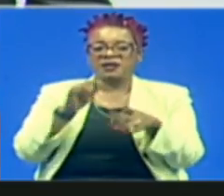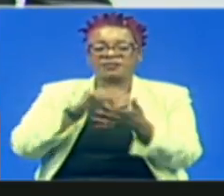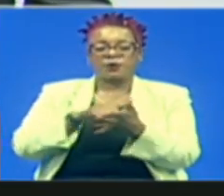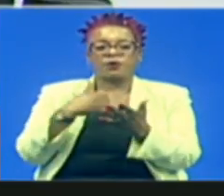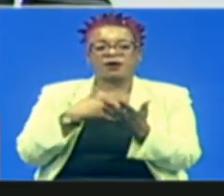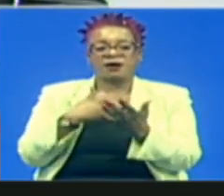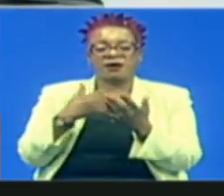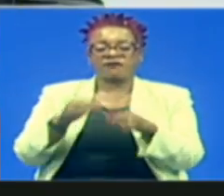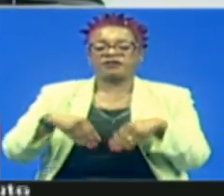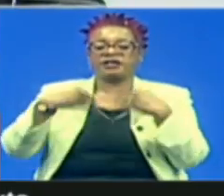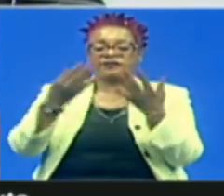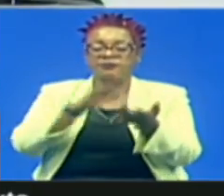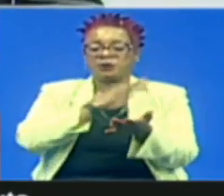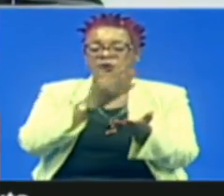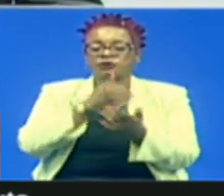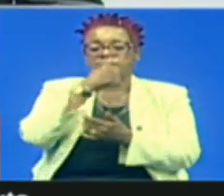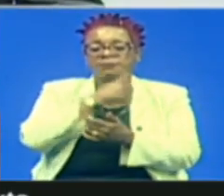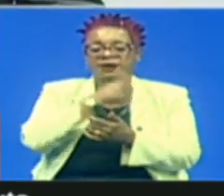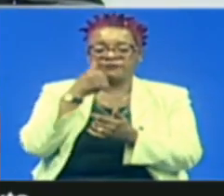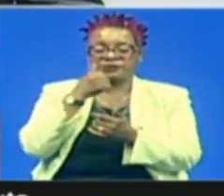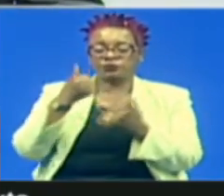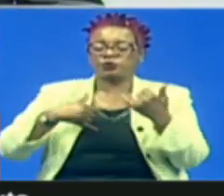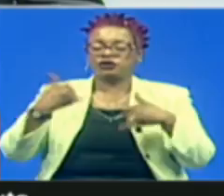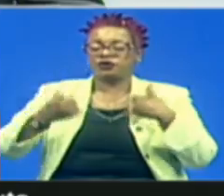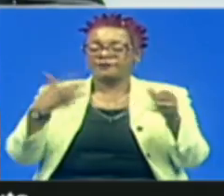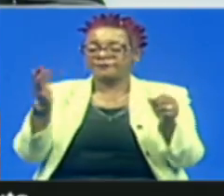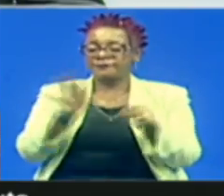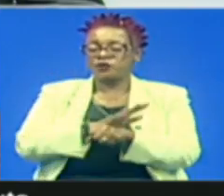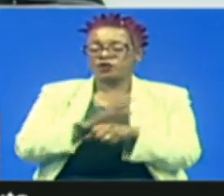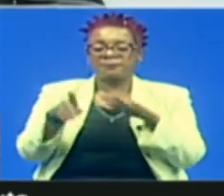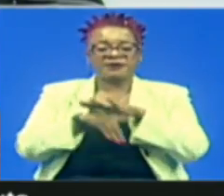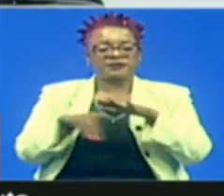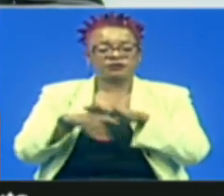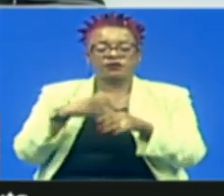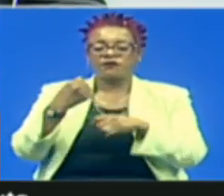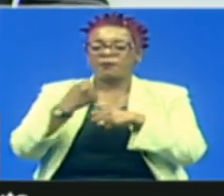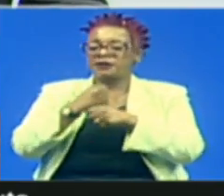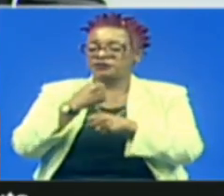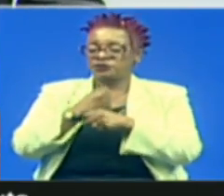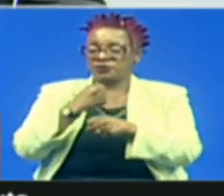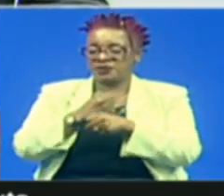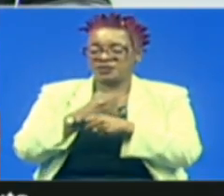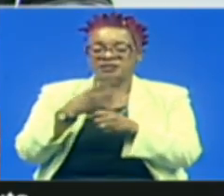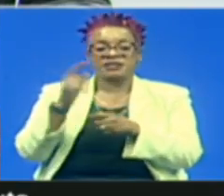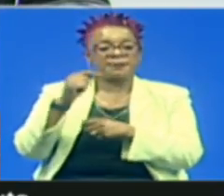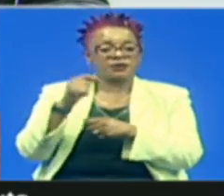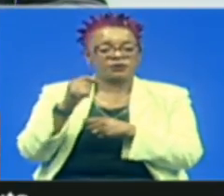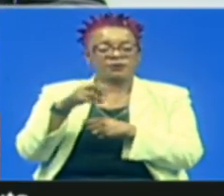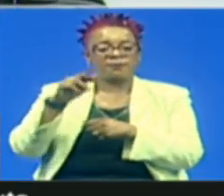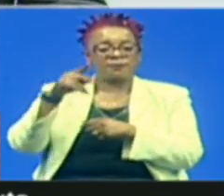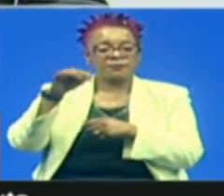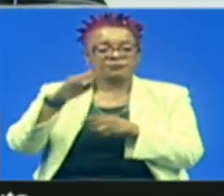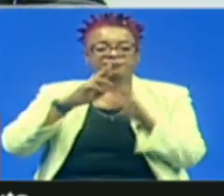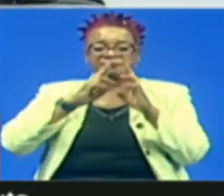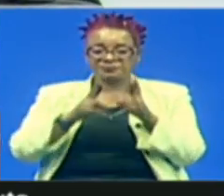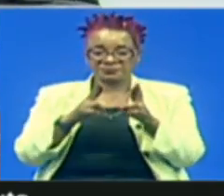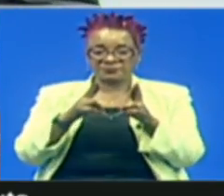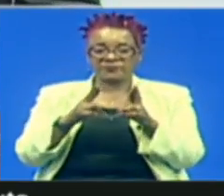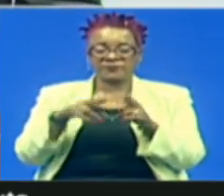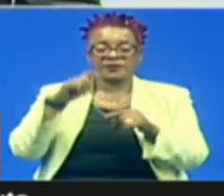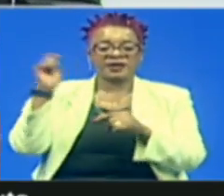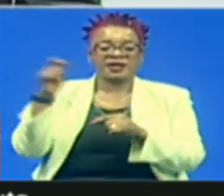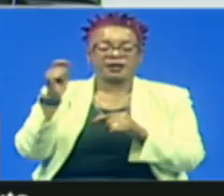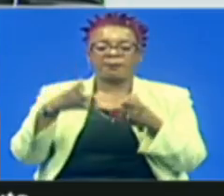given powers to private entities to enjoy full privileges of operations at the terminal. And as NTV's Kevin Mutai reports, the Kenya